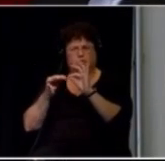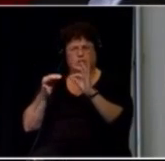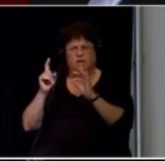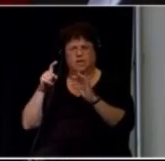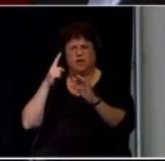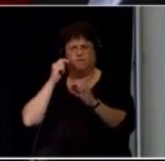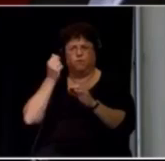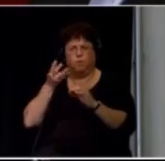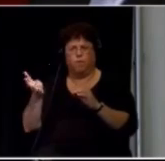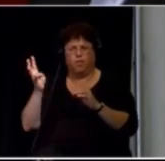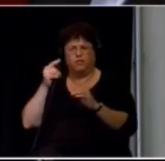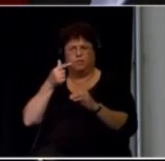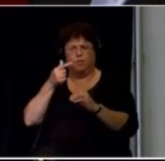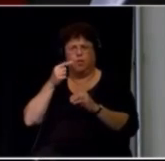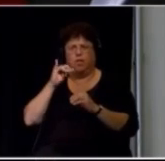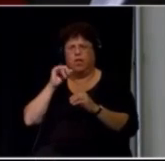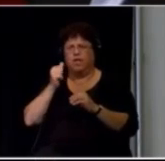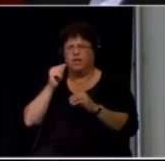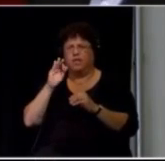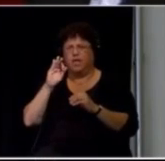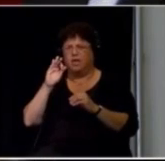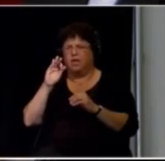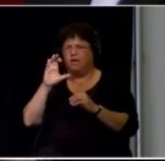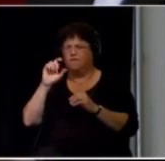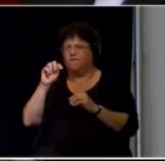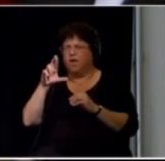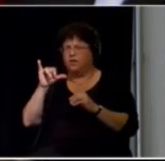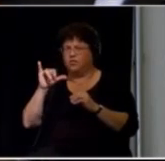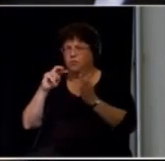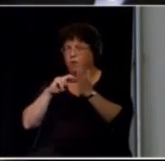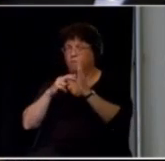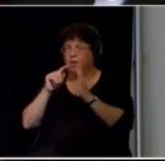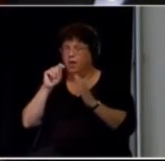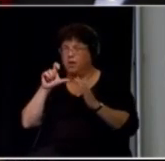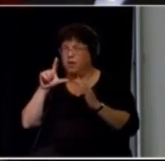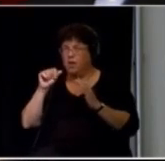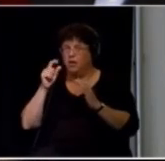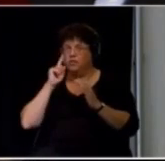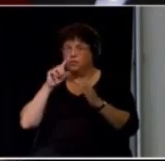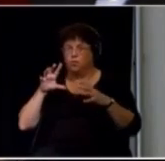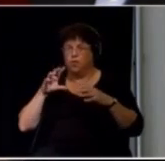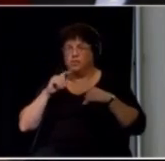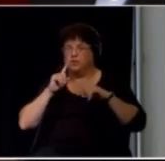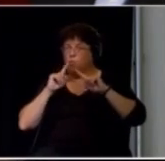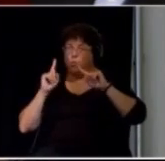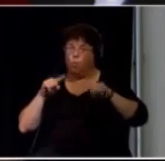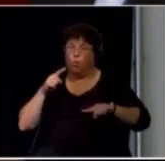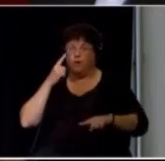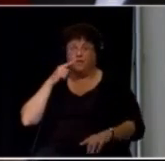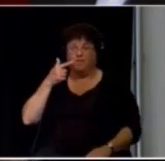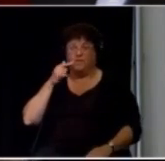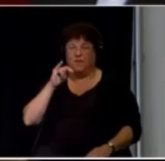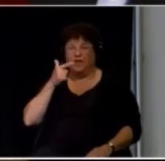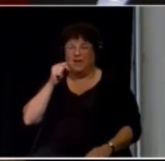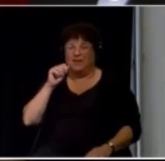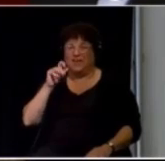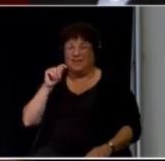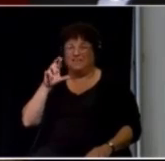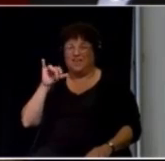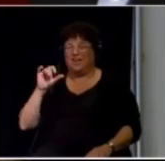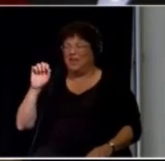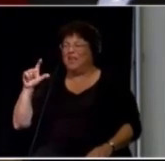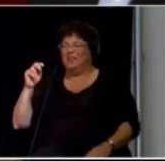for multiple Gigafactories, so I was wondering if there's any indication that Tesla would accept orders for Gigafactories or be looking to